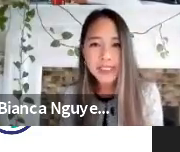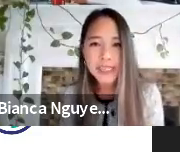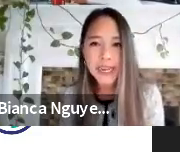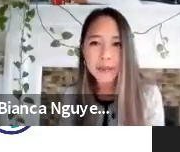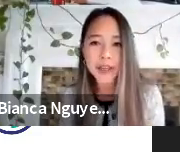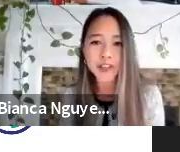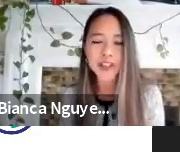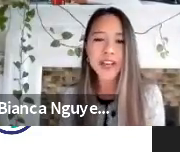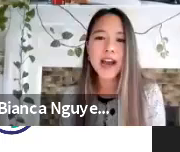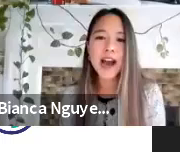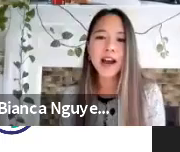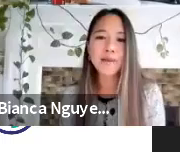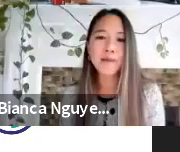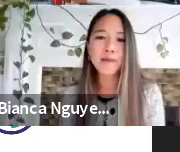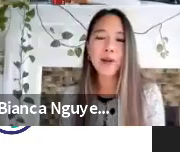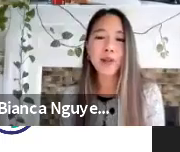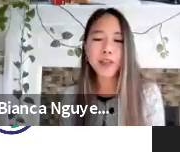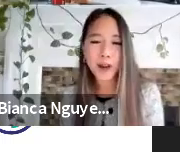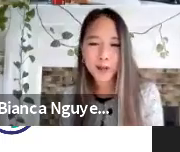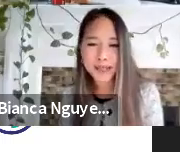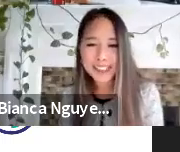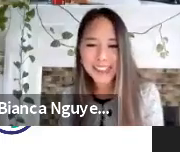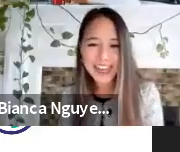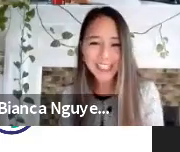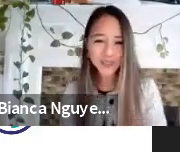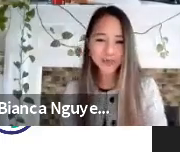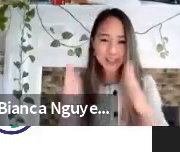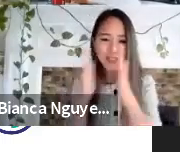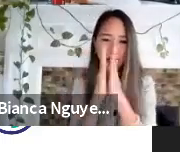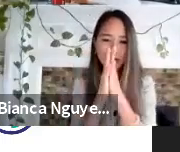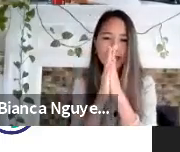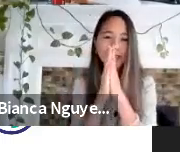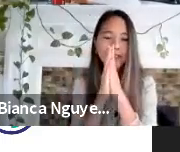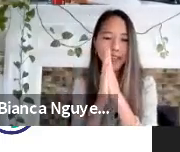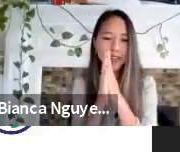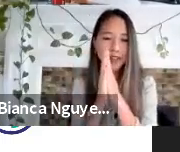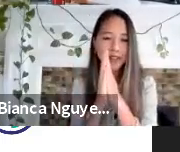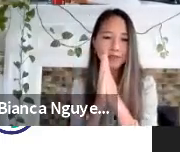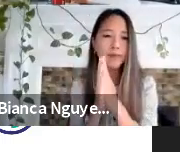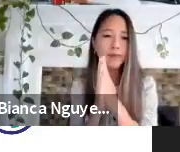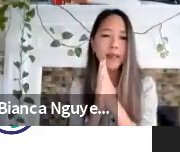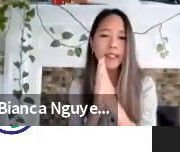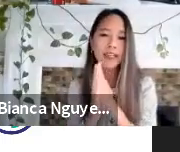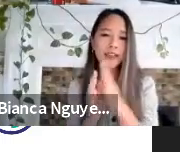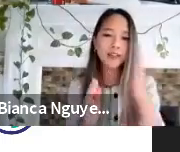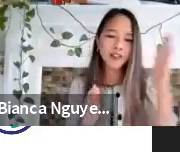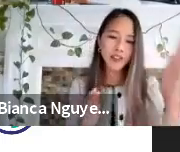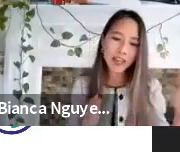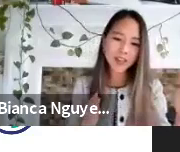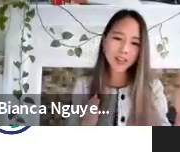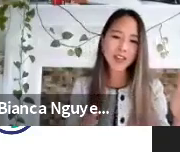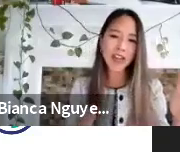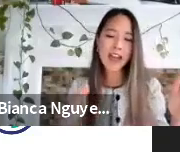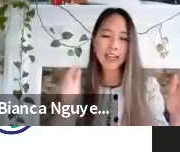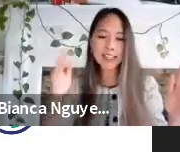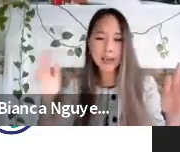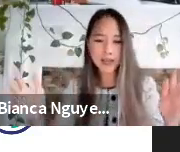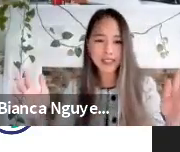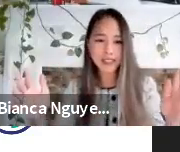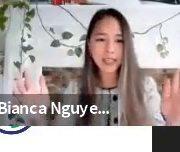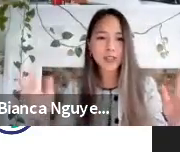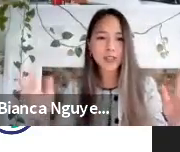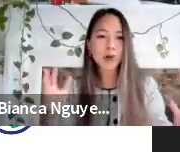Here you can see an image where the therapist's stance should be squarely in the center, balancing change